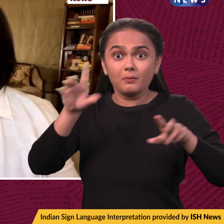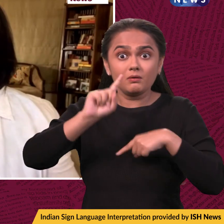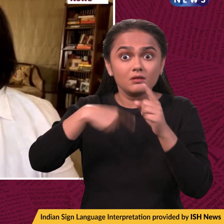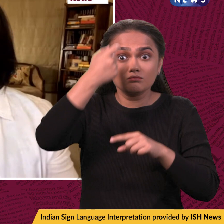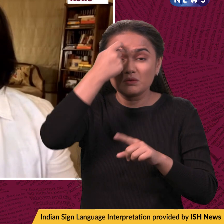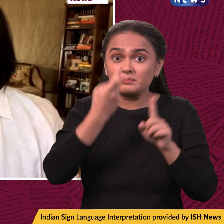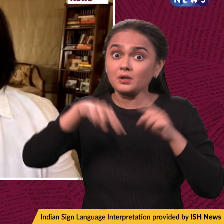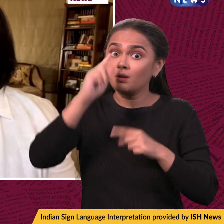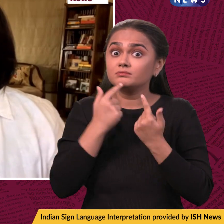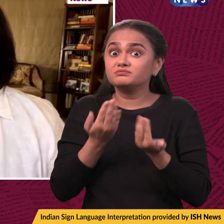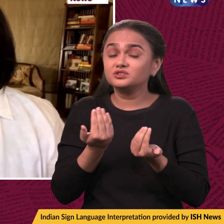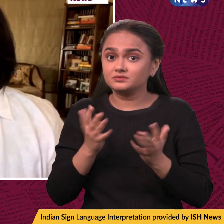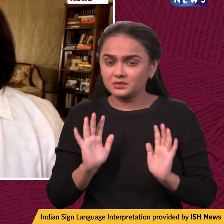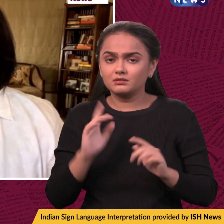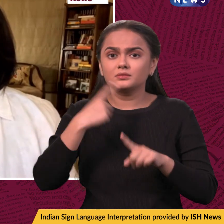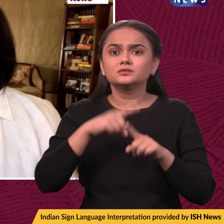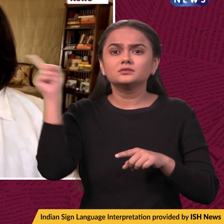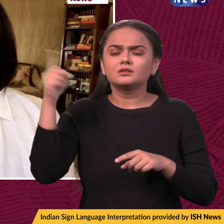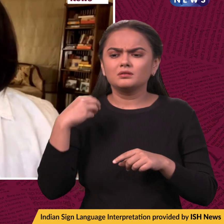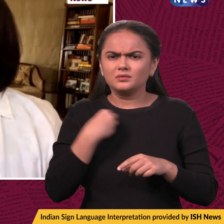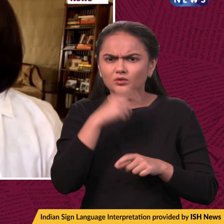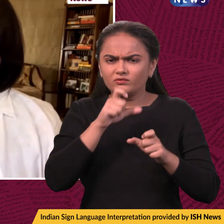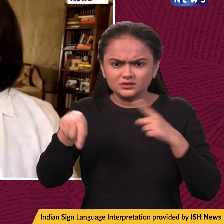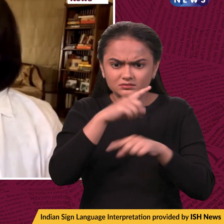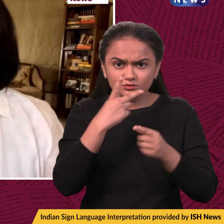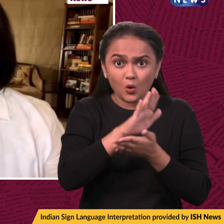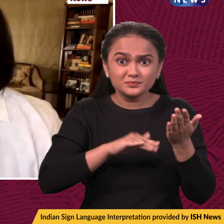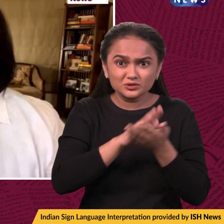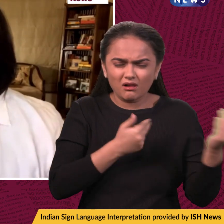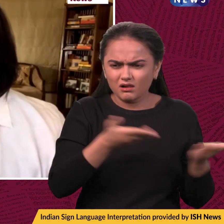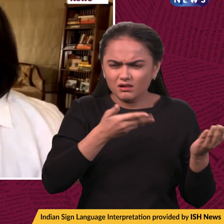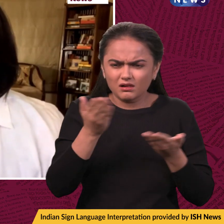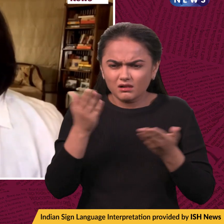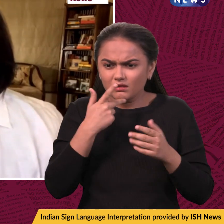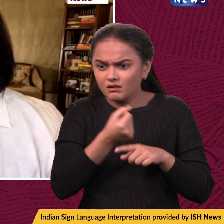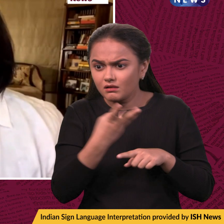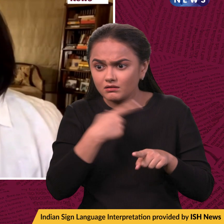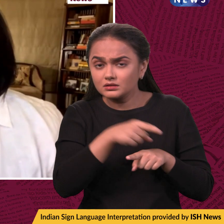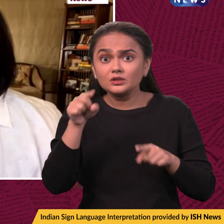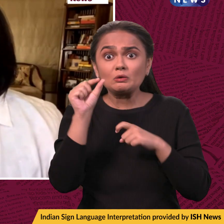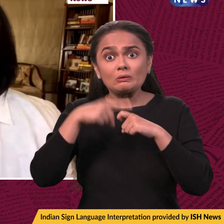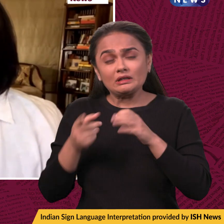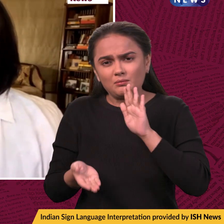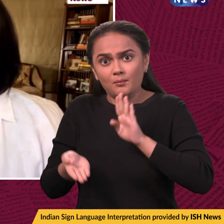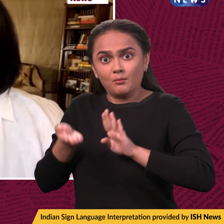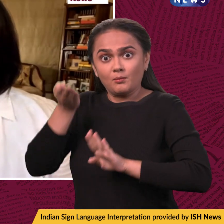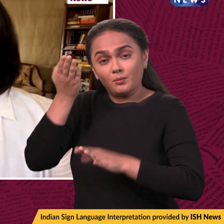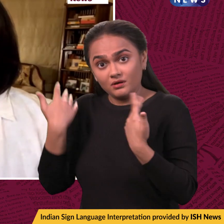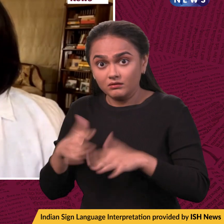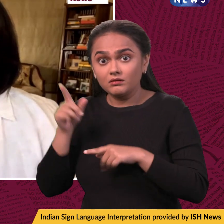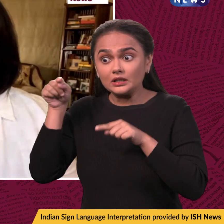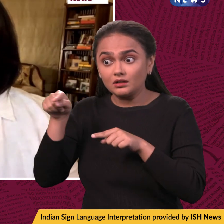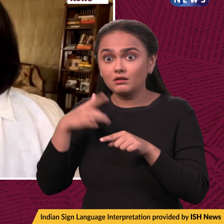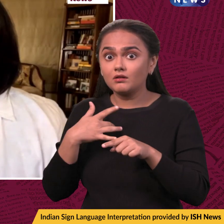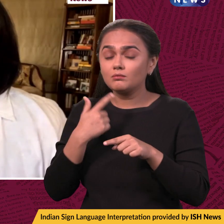population," end quote. The BBC quoted medical officers saying that hospitalizations from the Omicron variant are already happening in the UK,